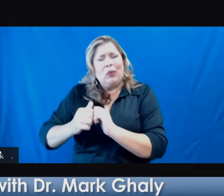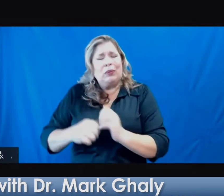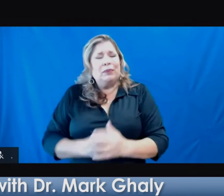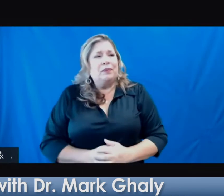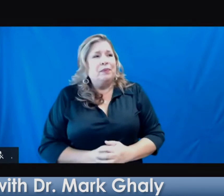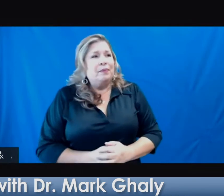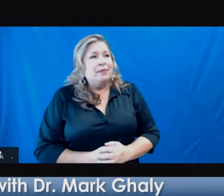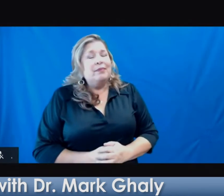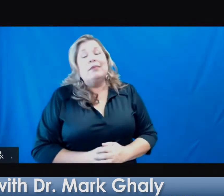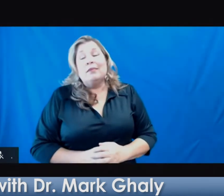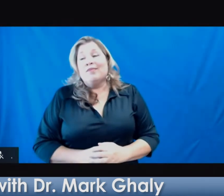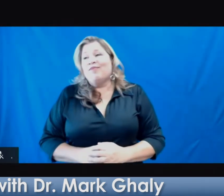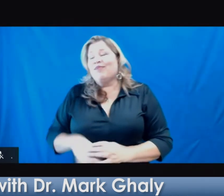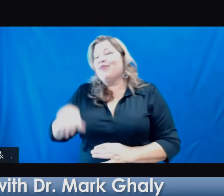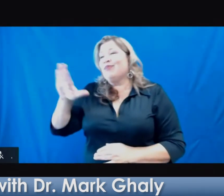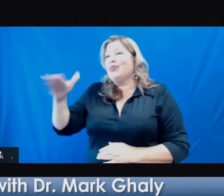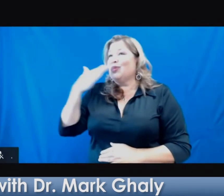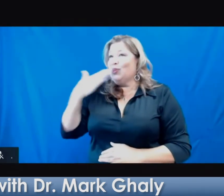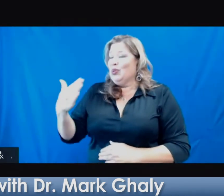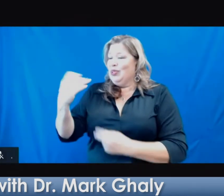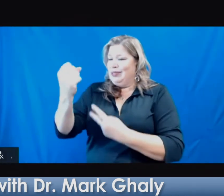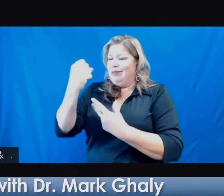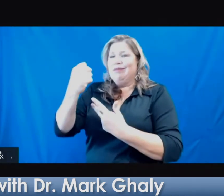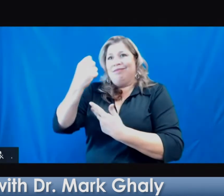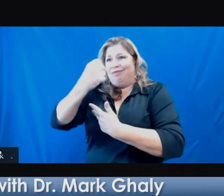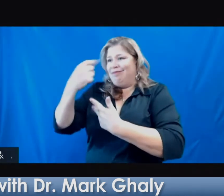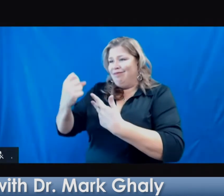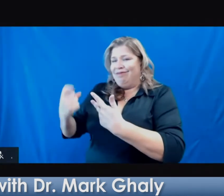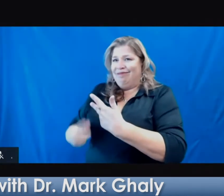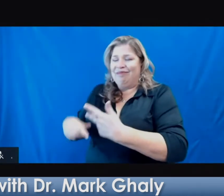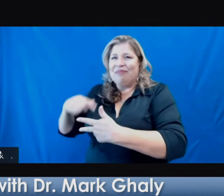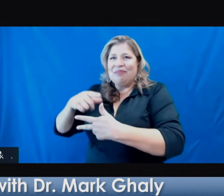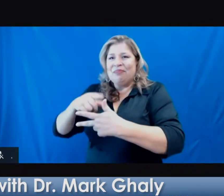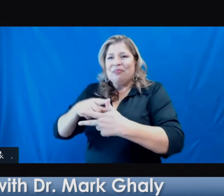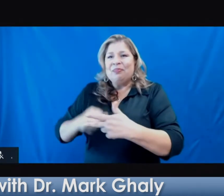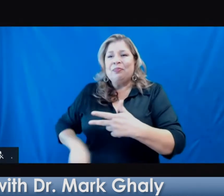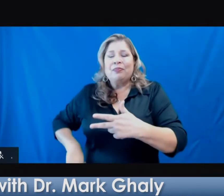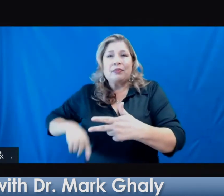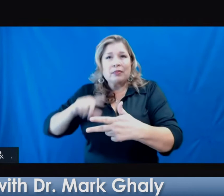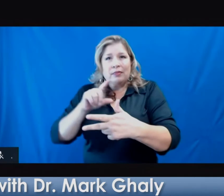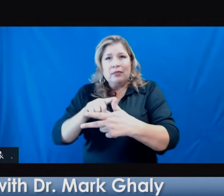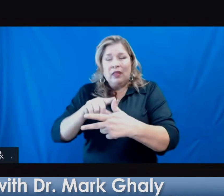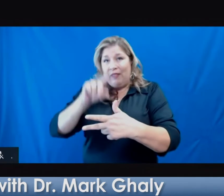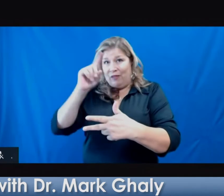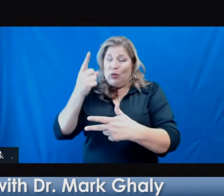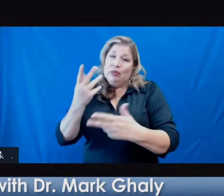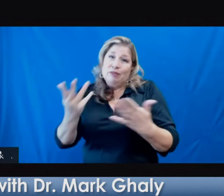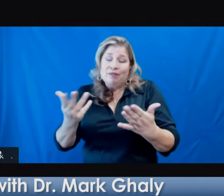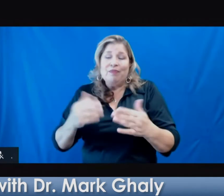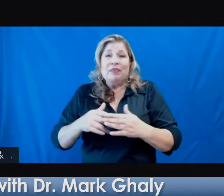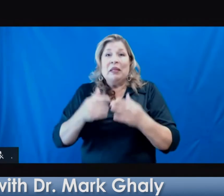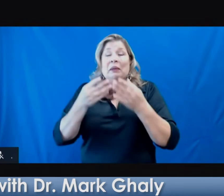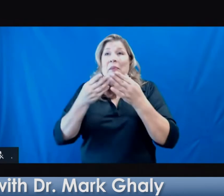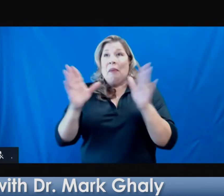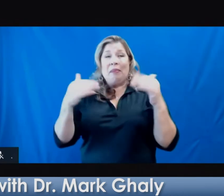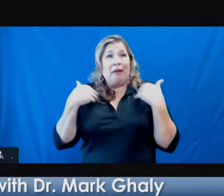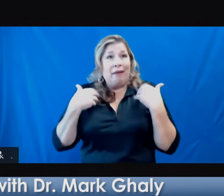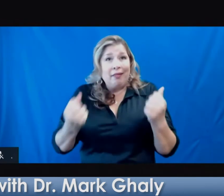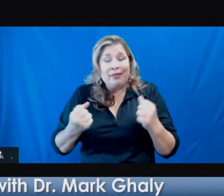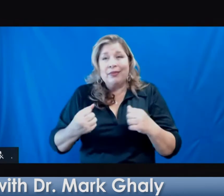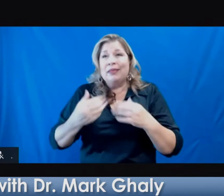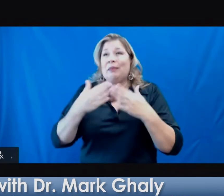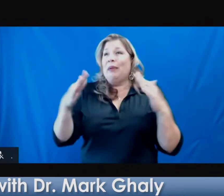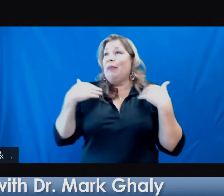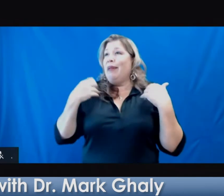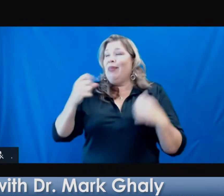all good questions, Bill. Thanks for all three of them. So the first one, look, public health and public health orders have